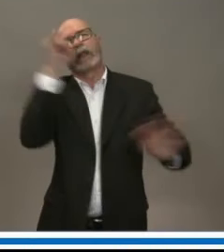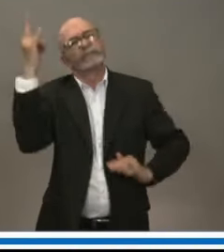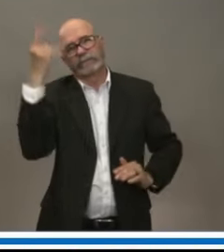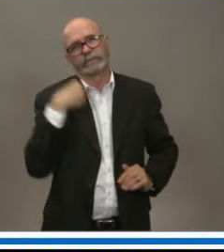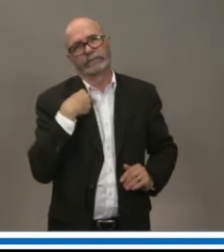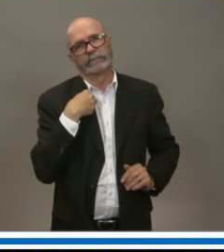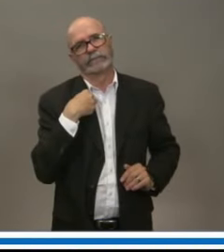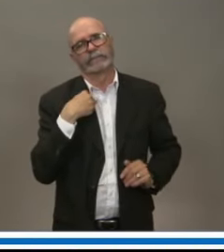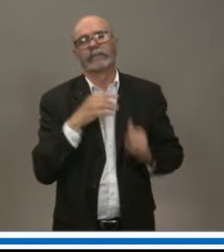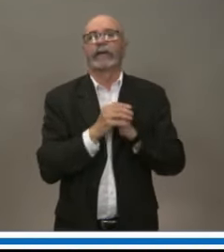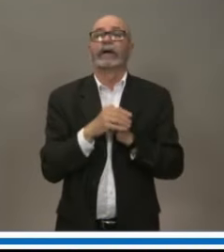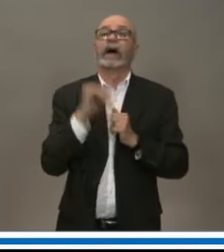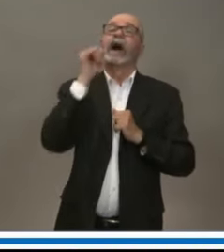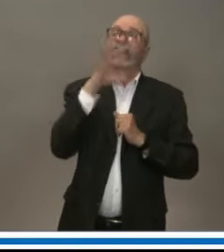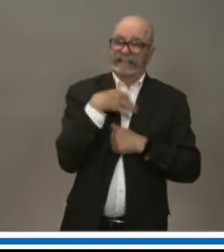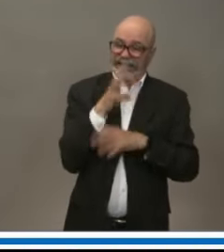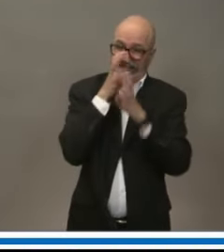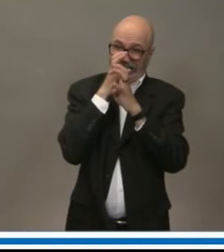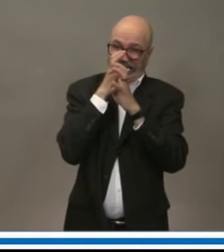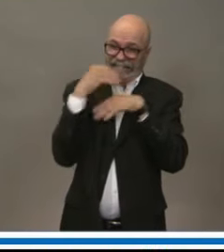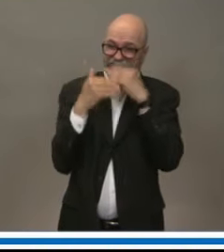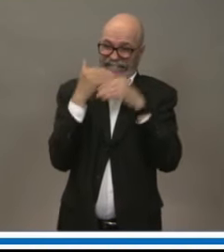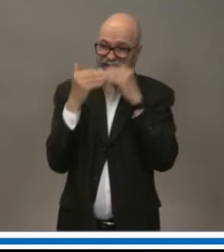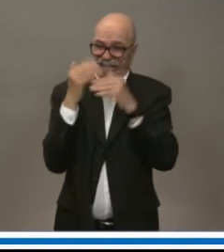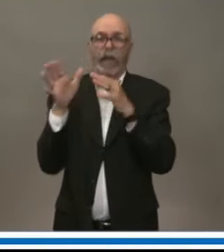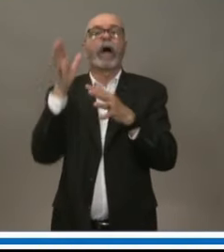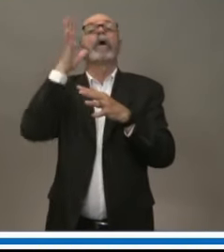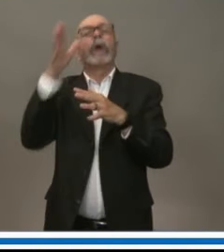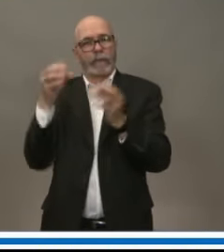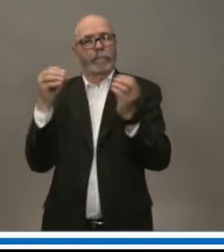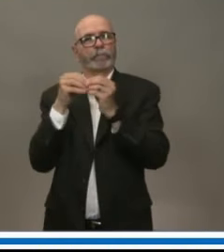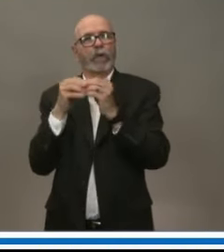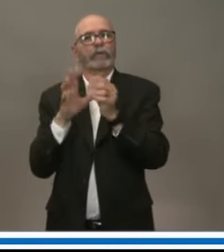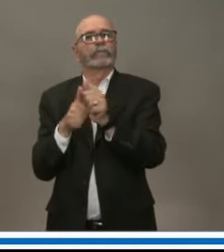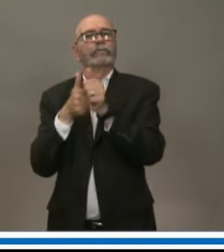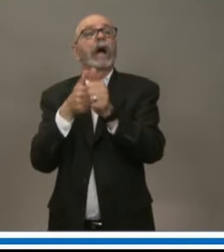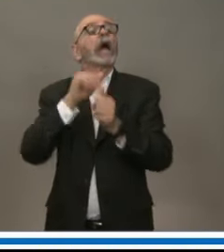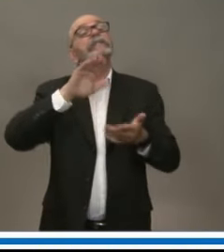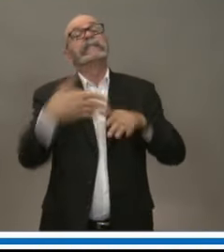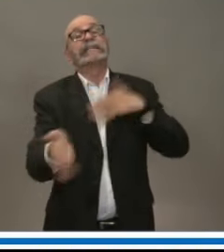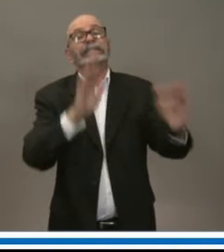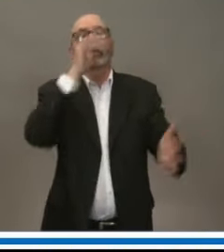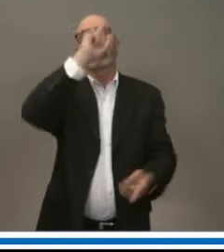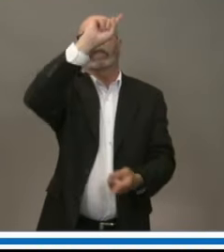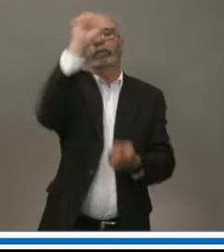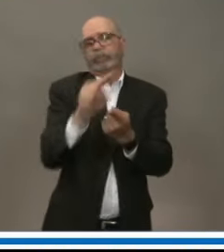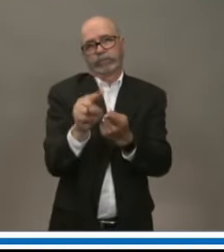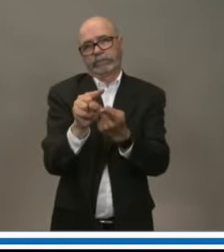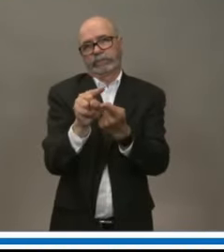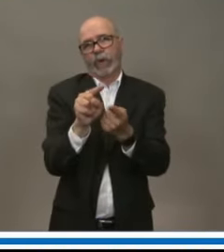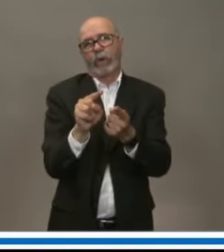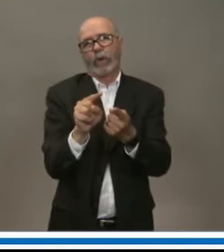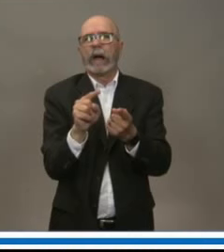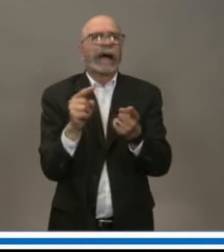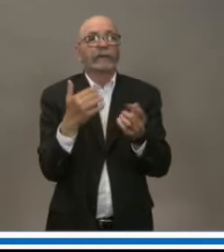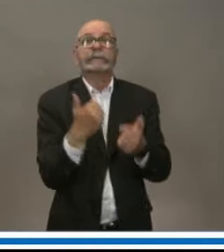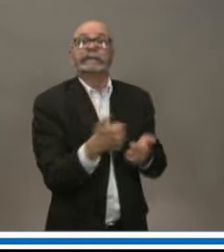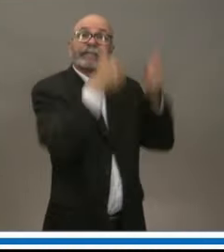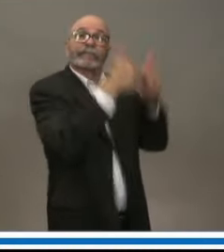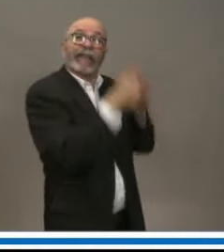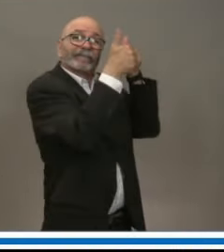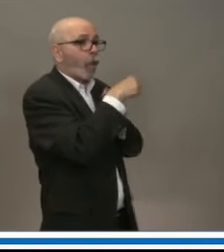the fewer people get affected, the fewer deaths we have. This is ultimately about saving lives. Next, we'll go to Alexa McLean from Global.